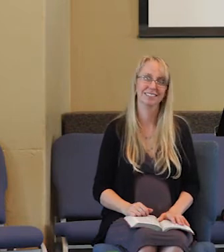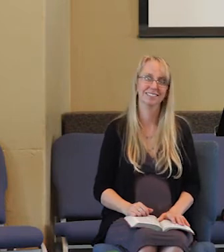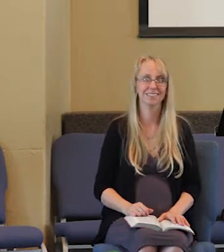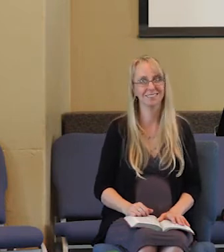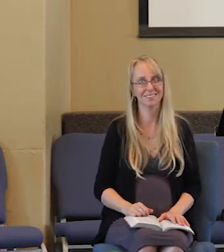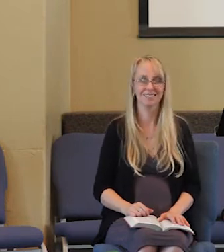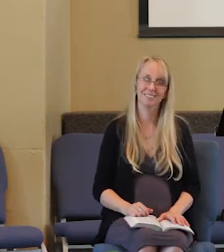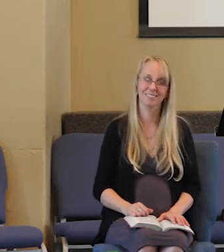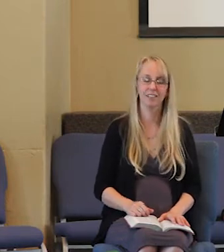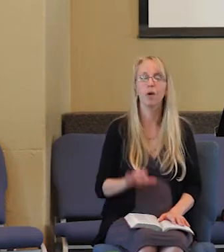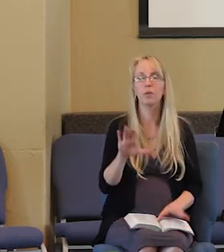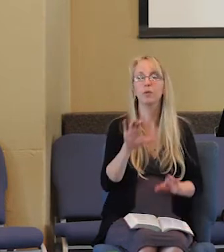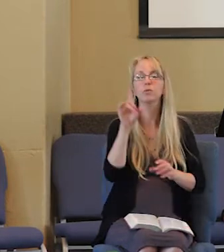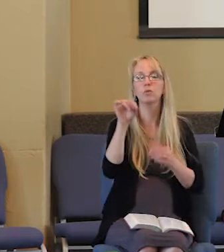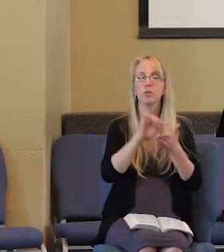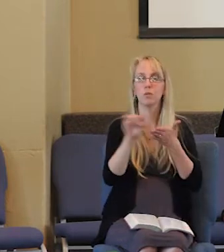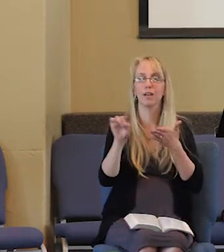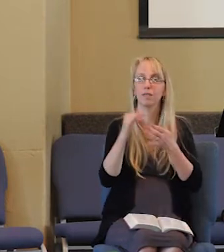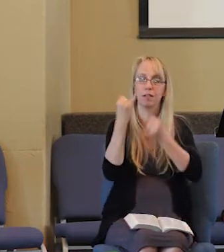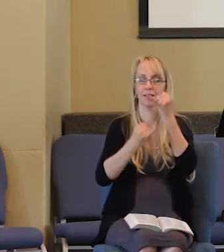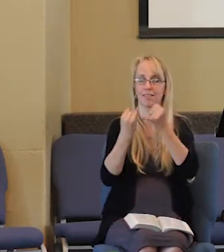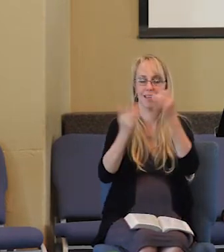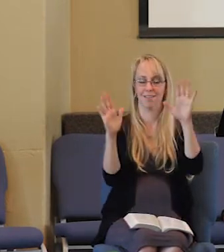Do this week. This is the last thing and I'm done.